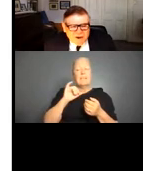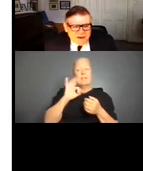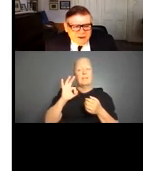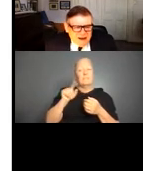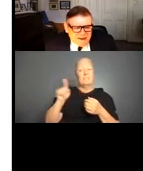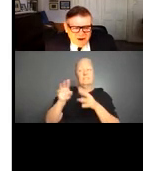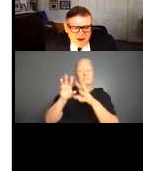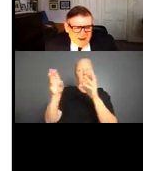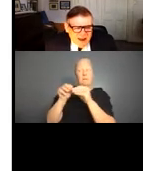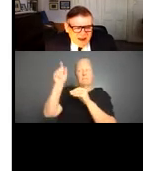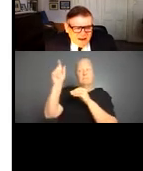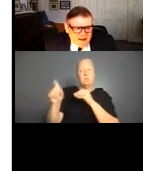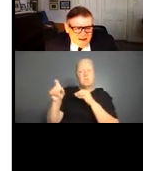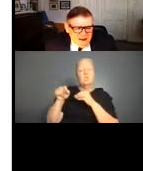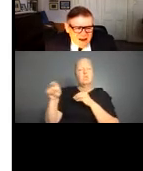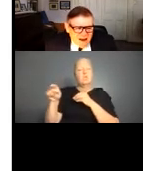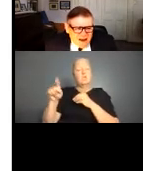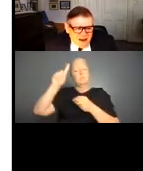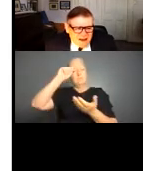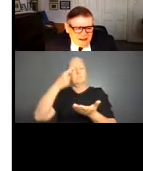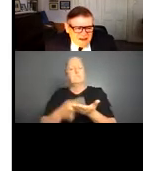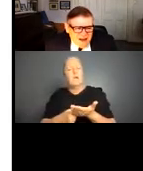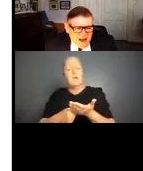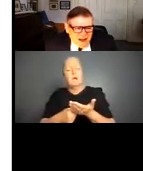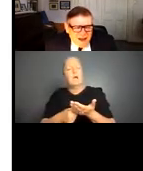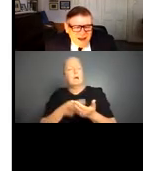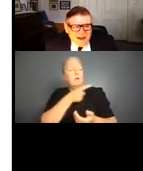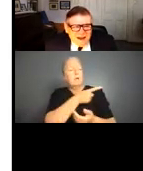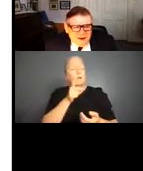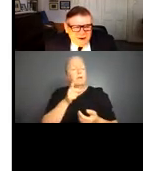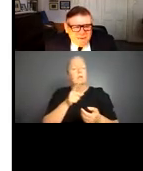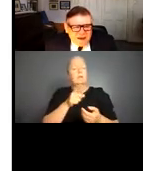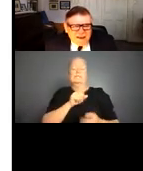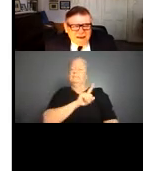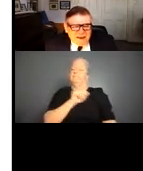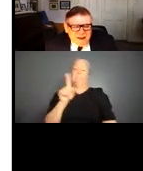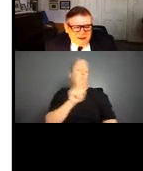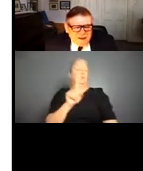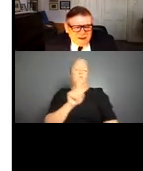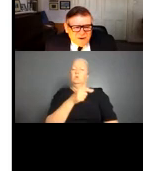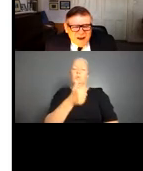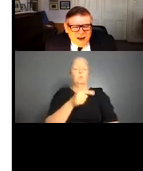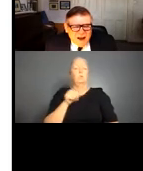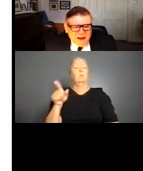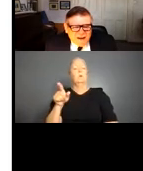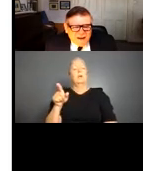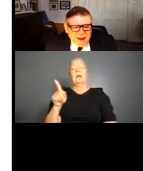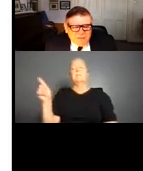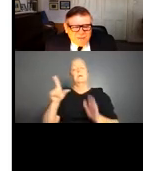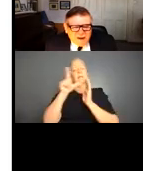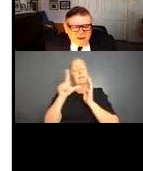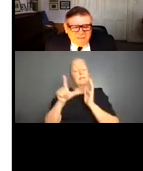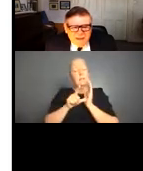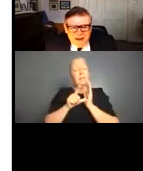of the person. That is not okay. It is denying legal capacity to the